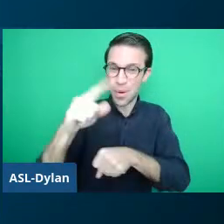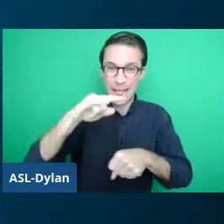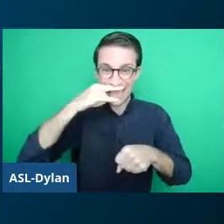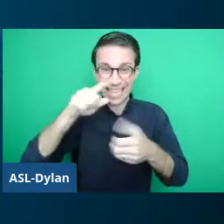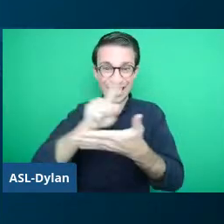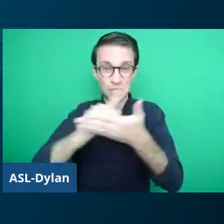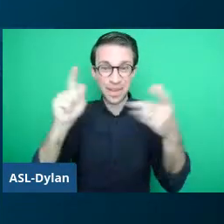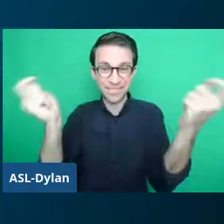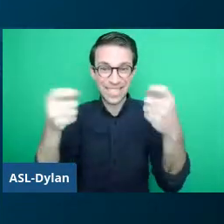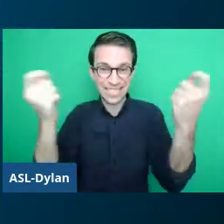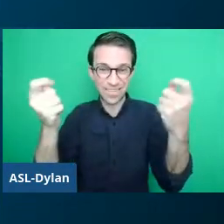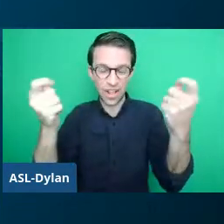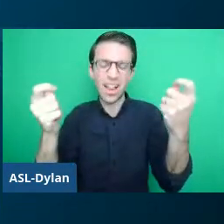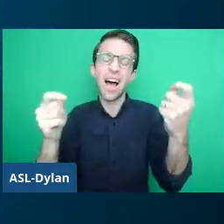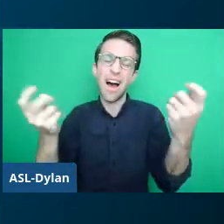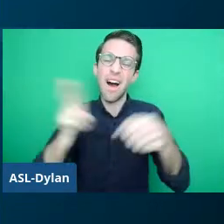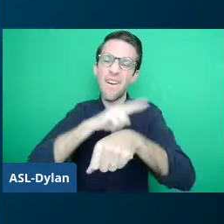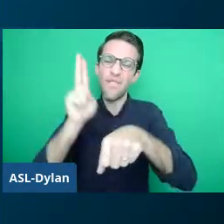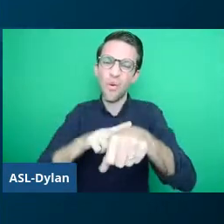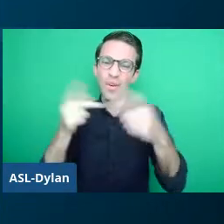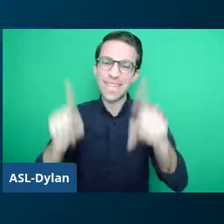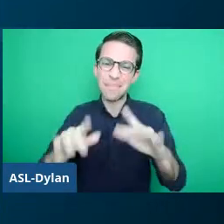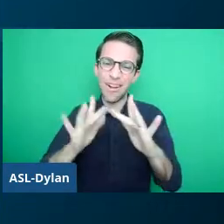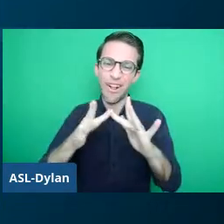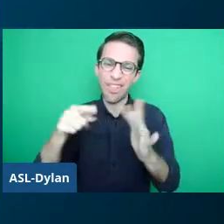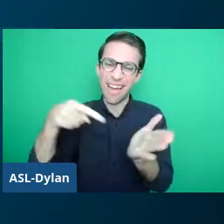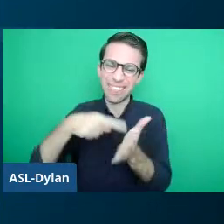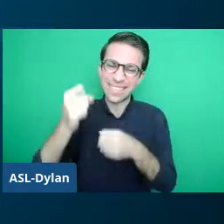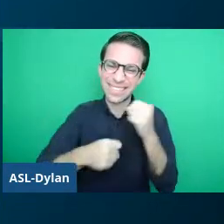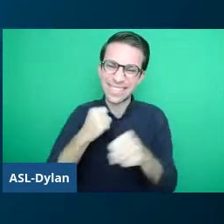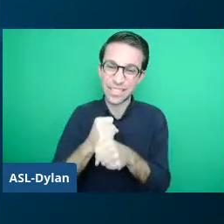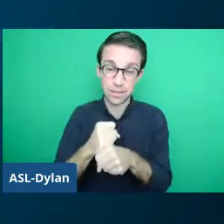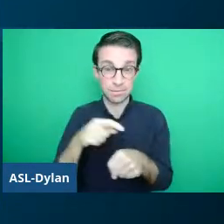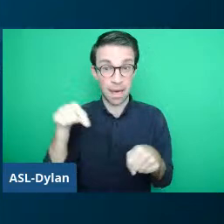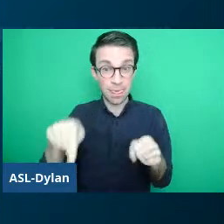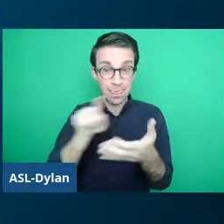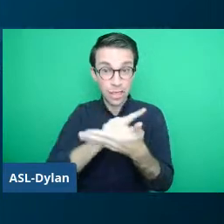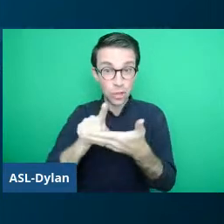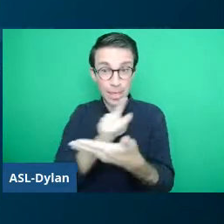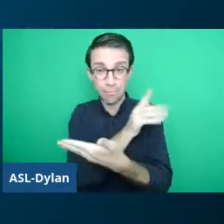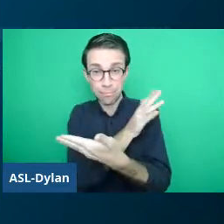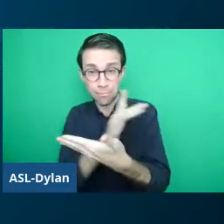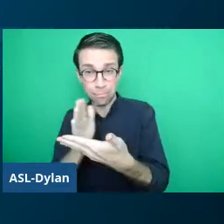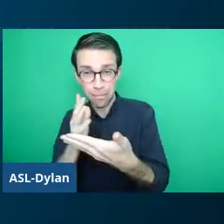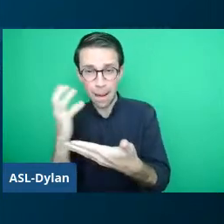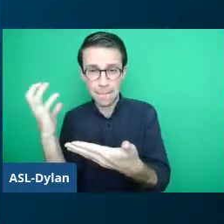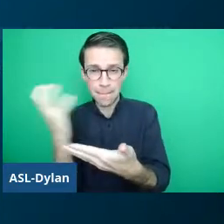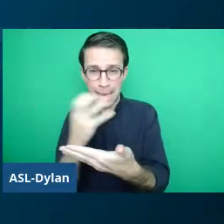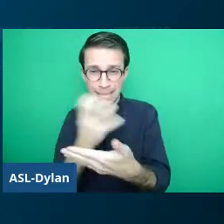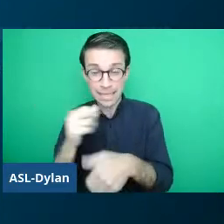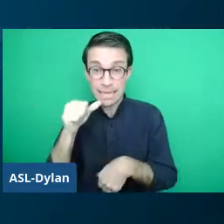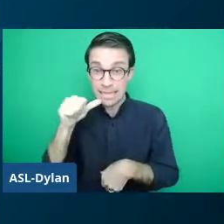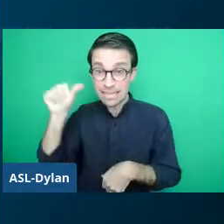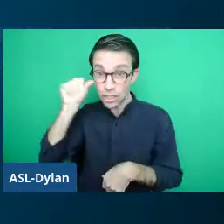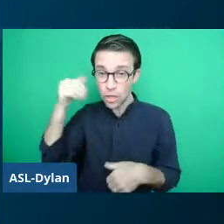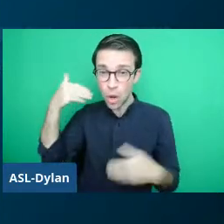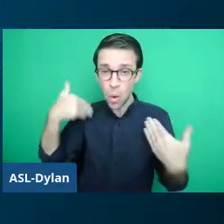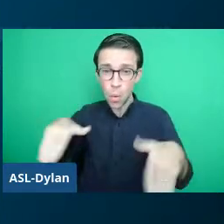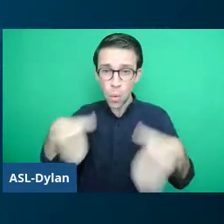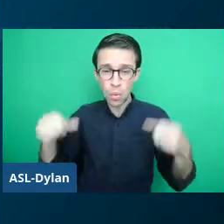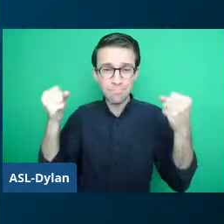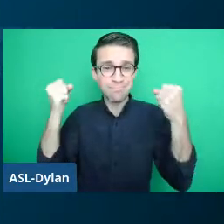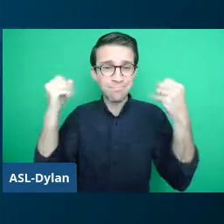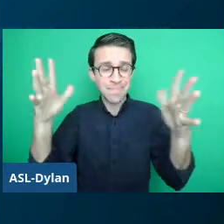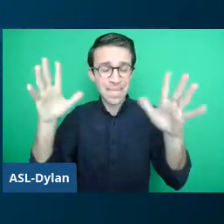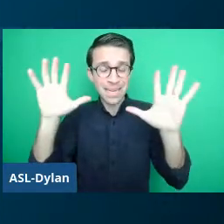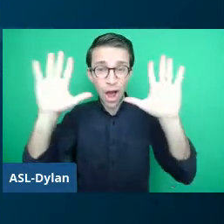year virtually. Now, what an amazing week we have had, huh? And even just yesterday alone, we had so many amazing programs.